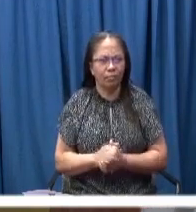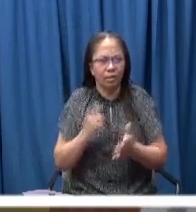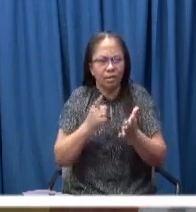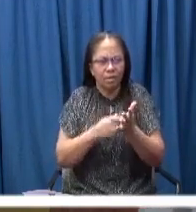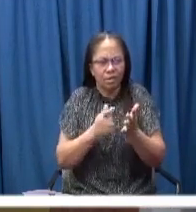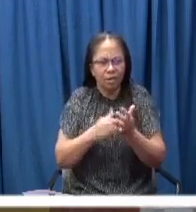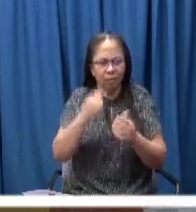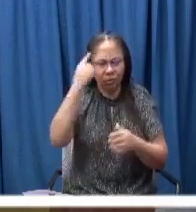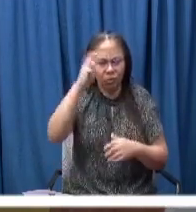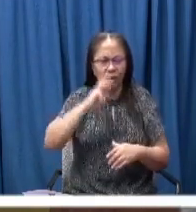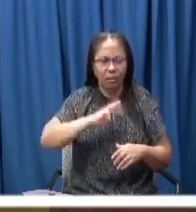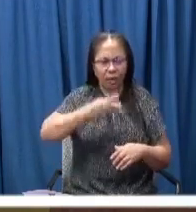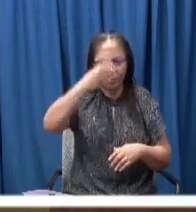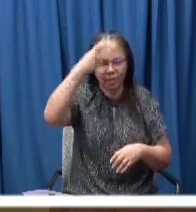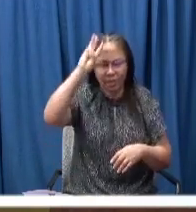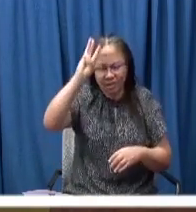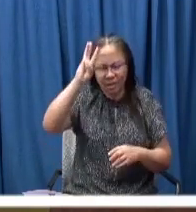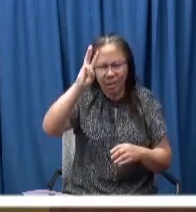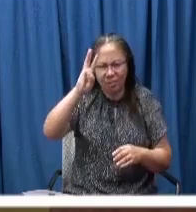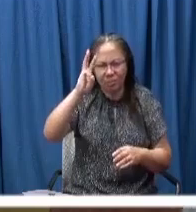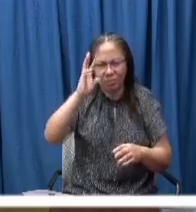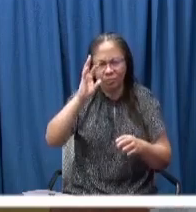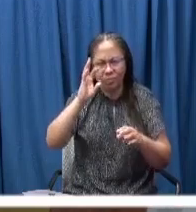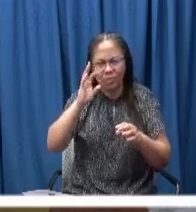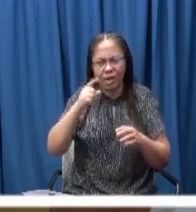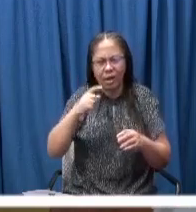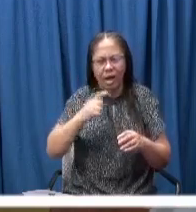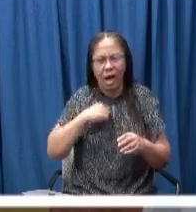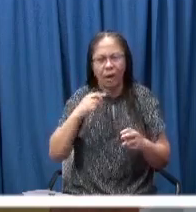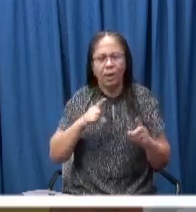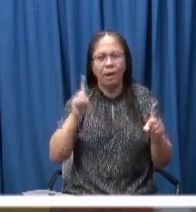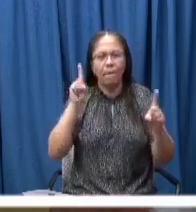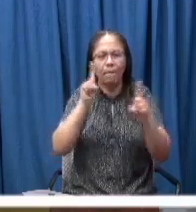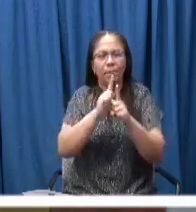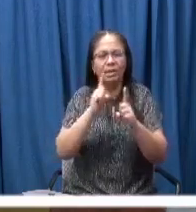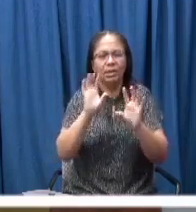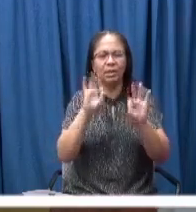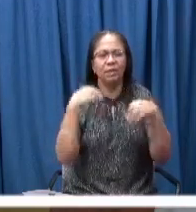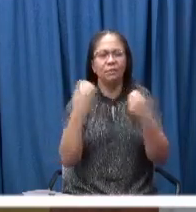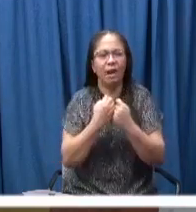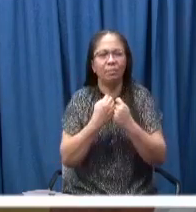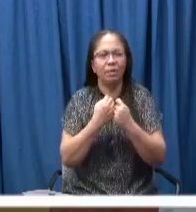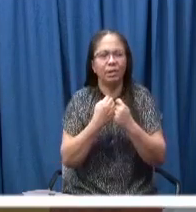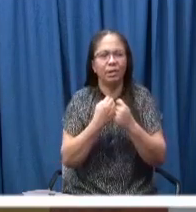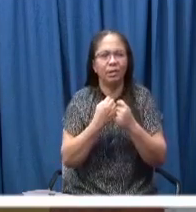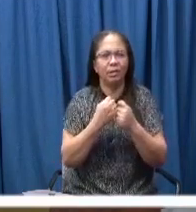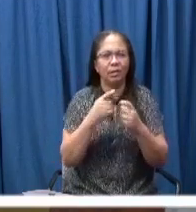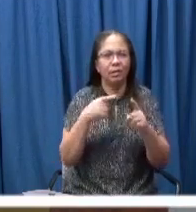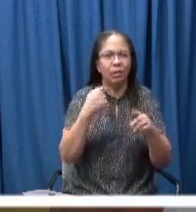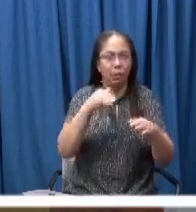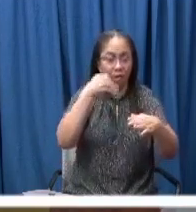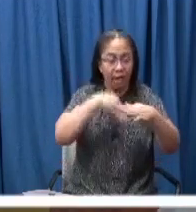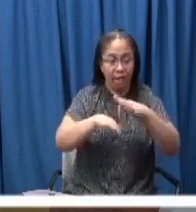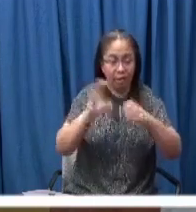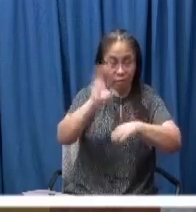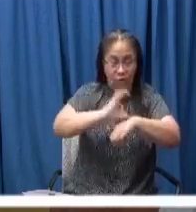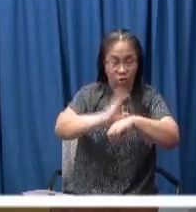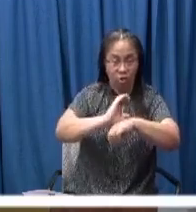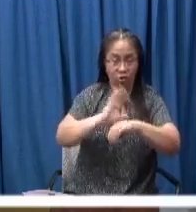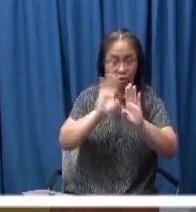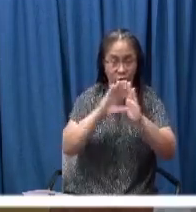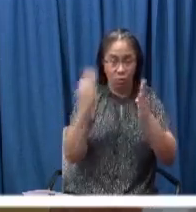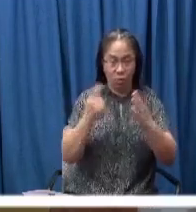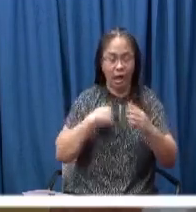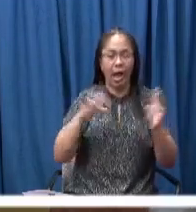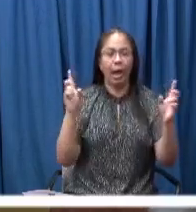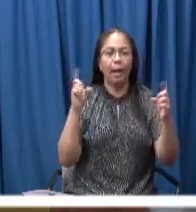would meet the families at the door of the church because Jesus is the gate through which we